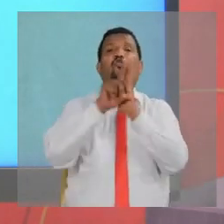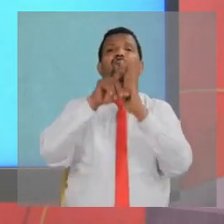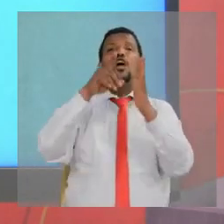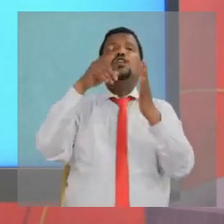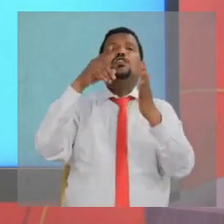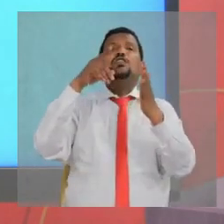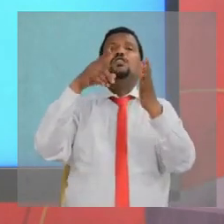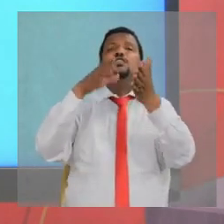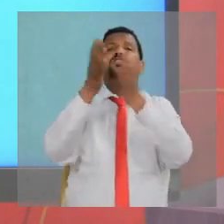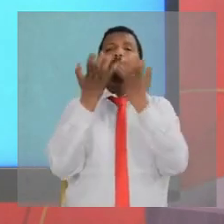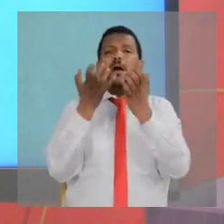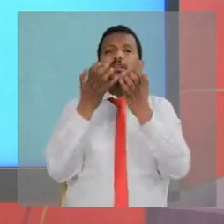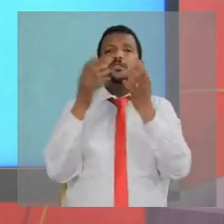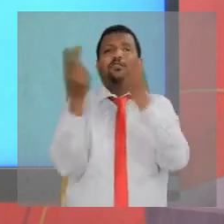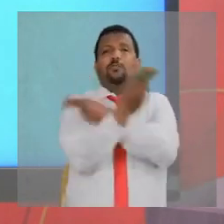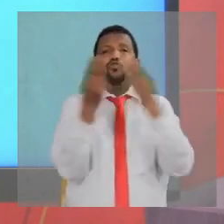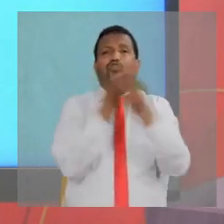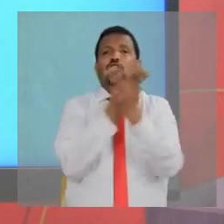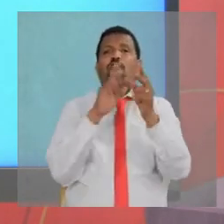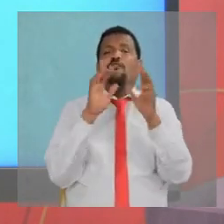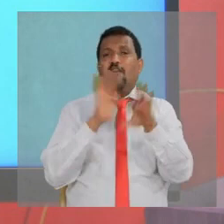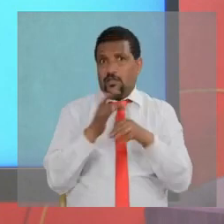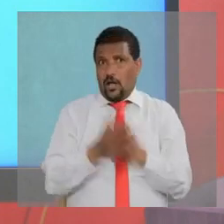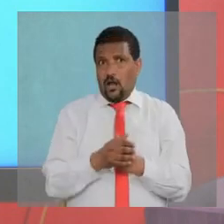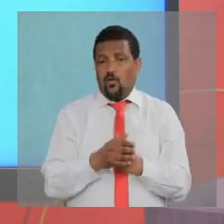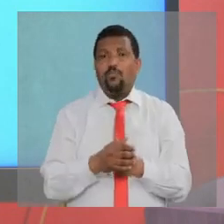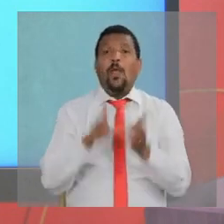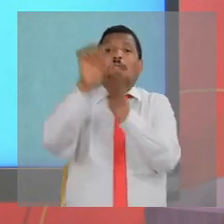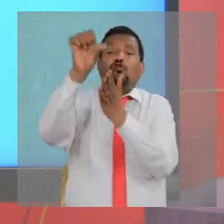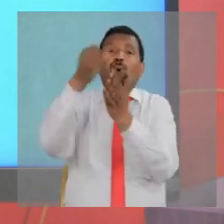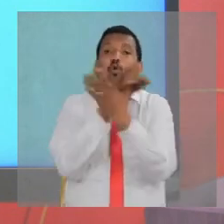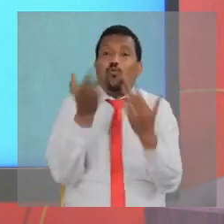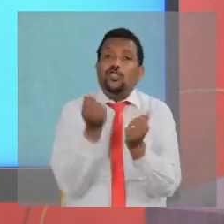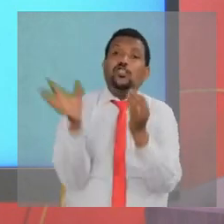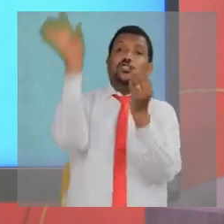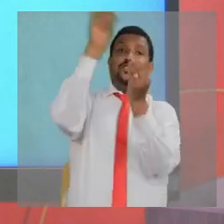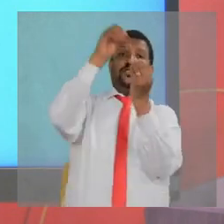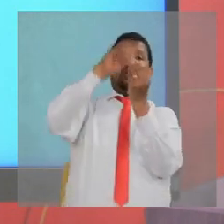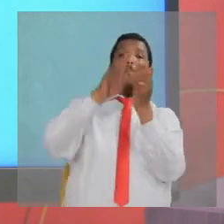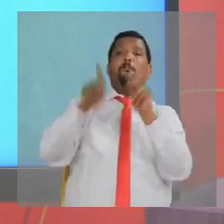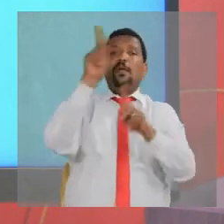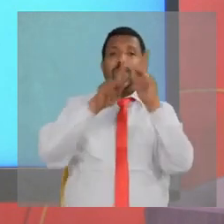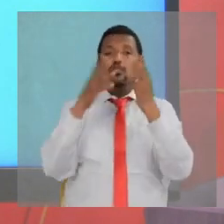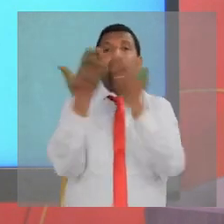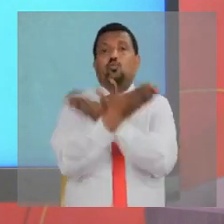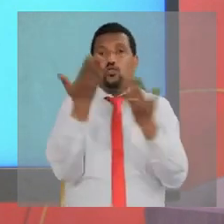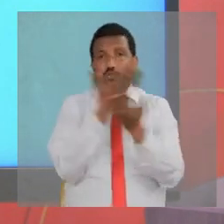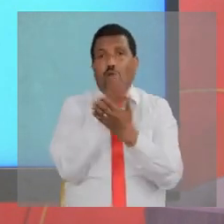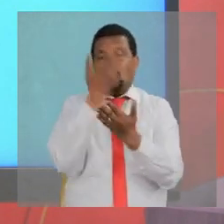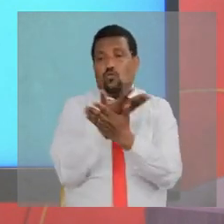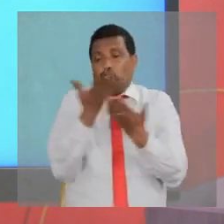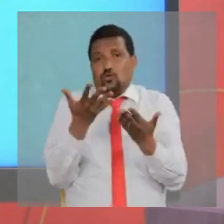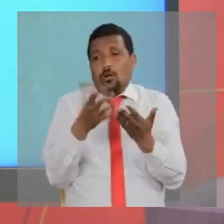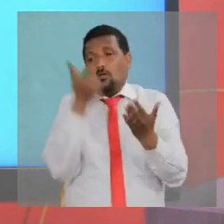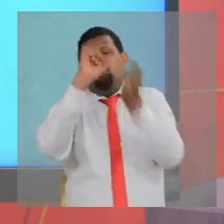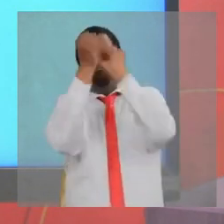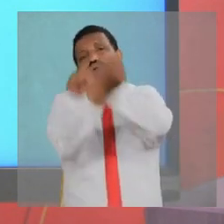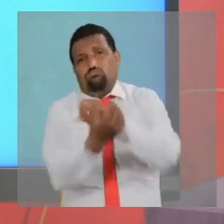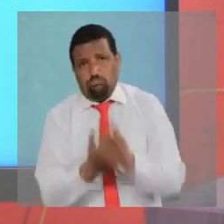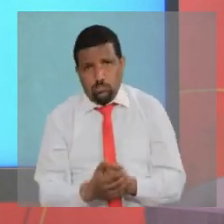is substitution effect. As price of a commodity increase, people will substitute one commodity for